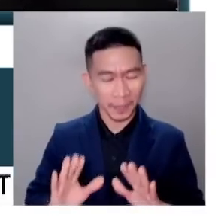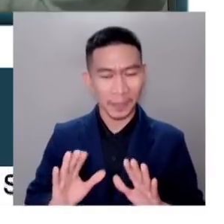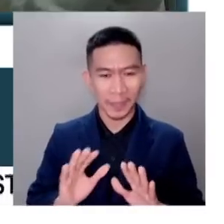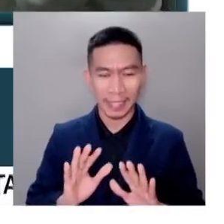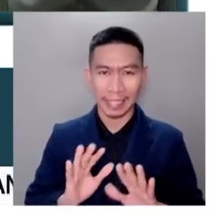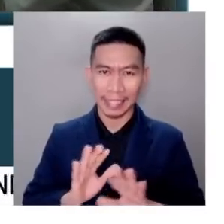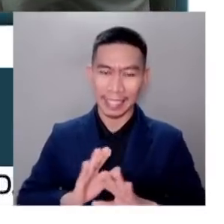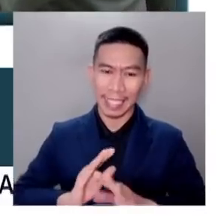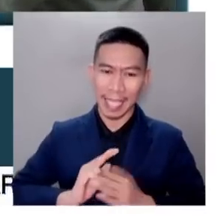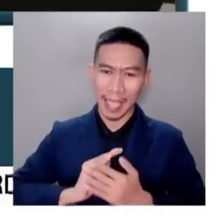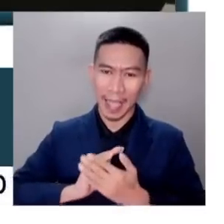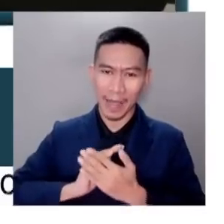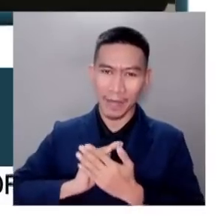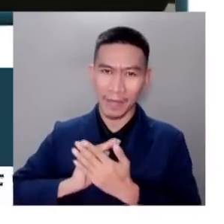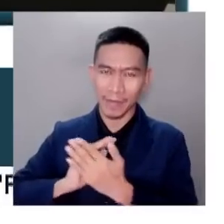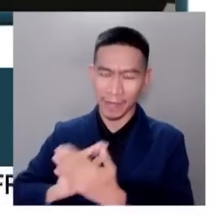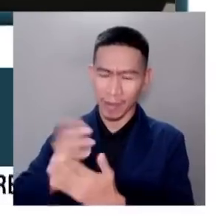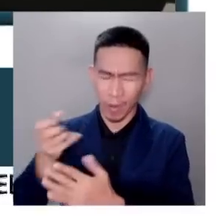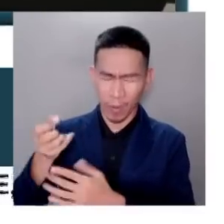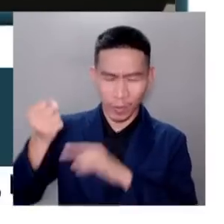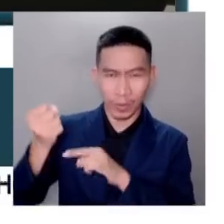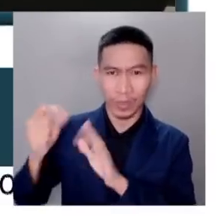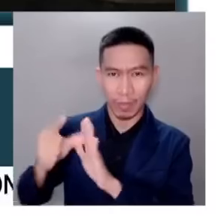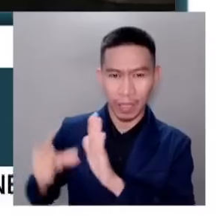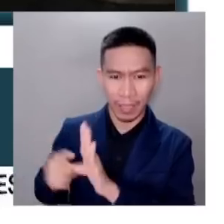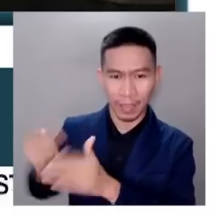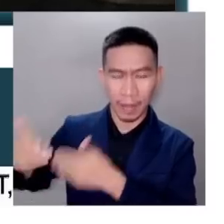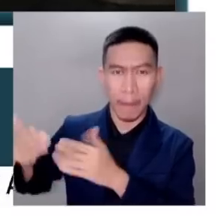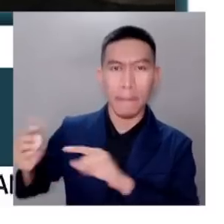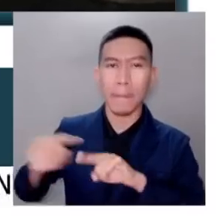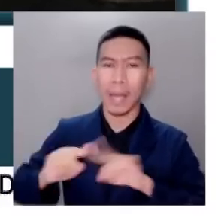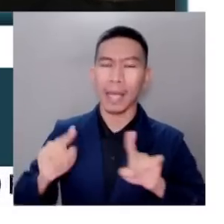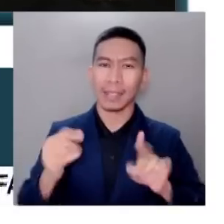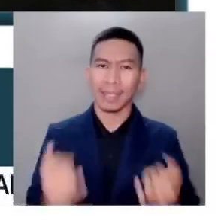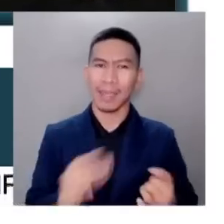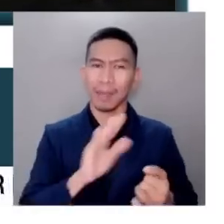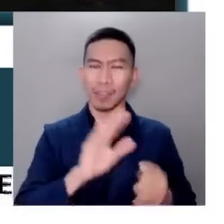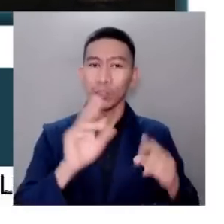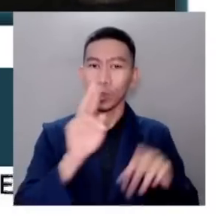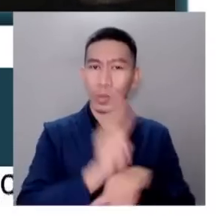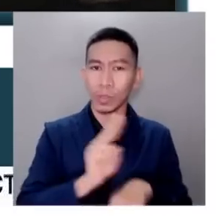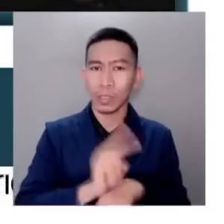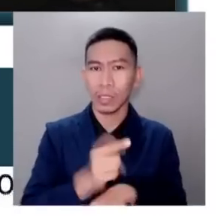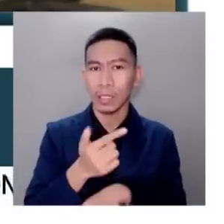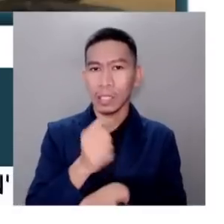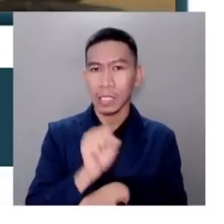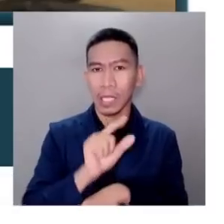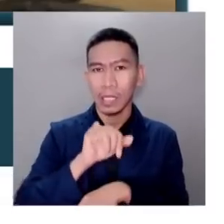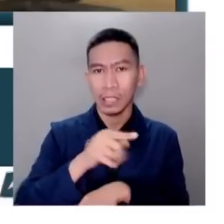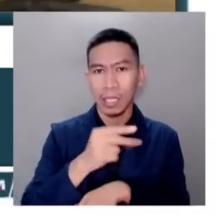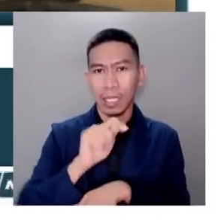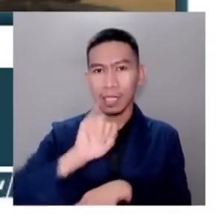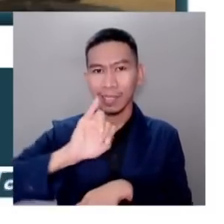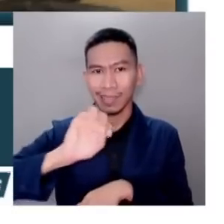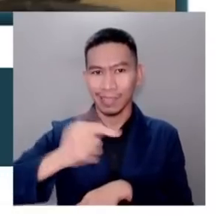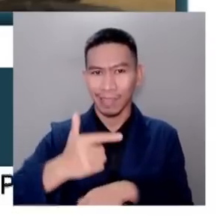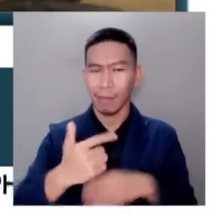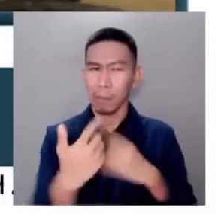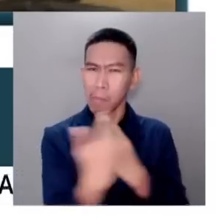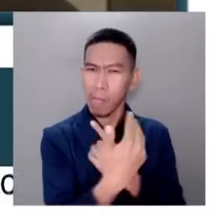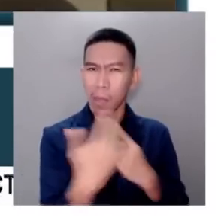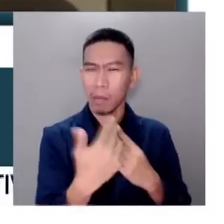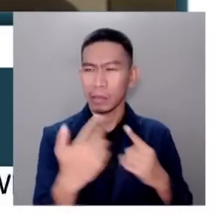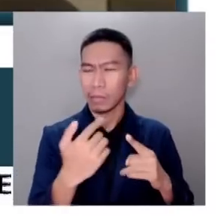let me not move into the legal thing. What I'll just say is it's a tactic of gaslighting, and it's happened all around the world. Whatever, you know,